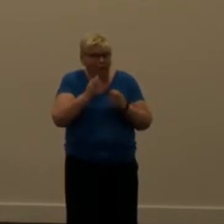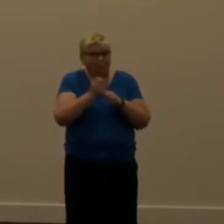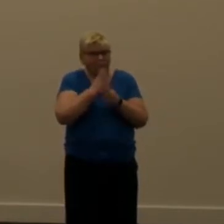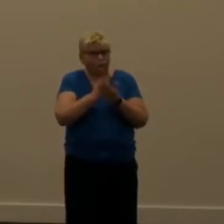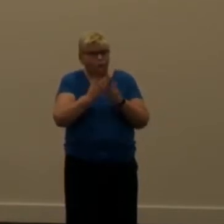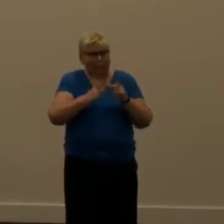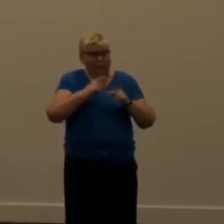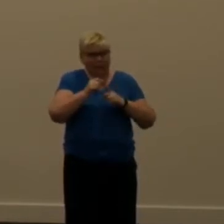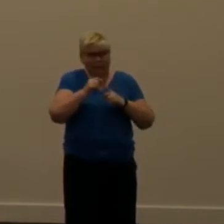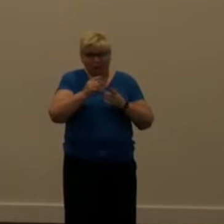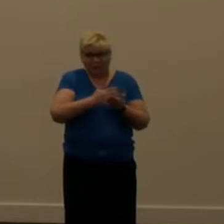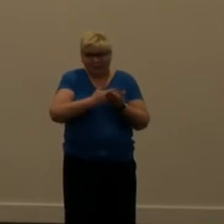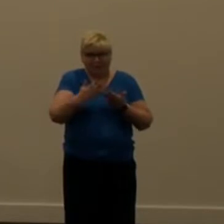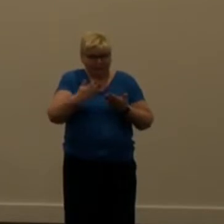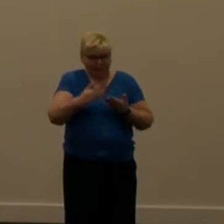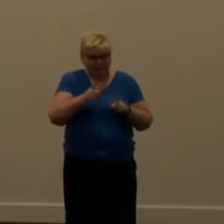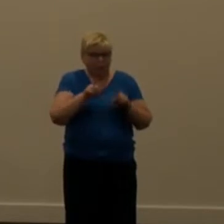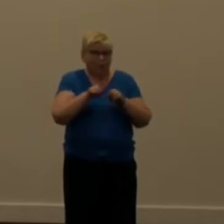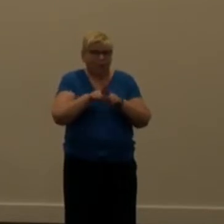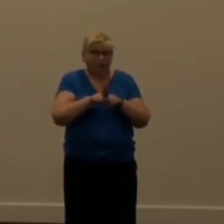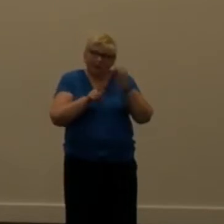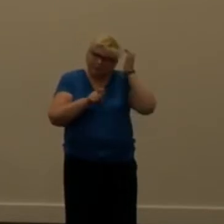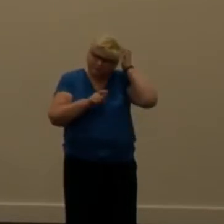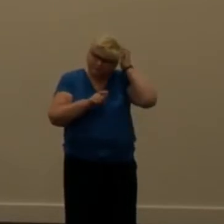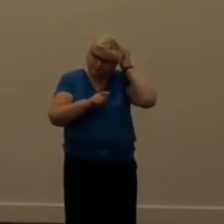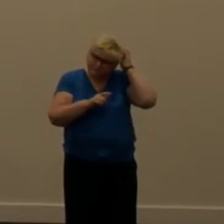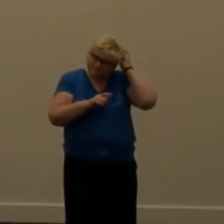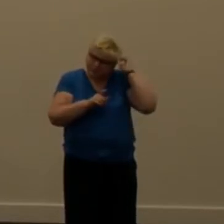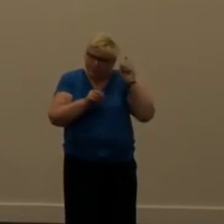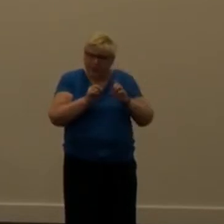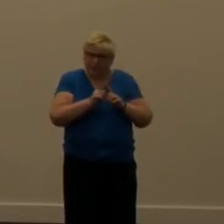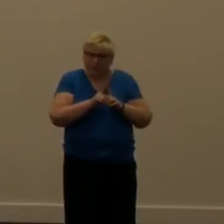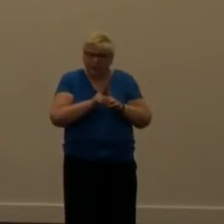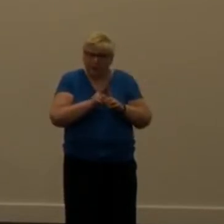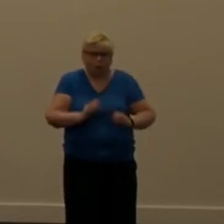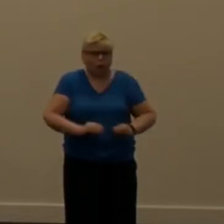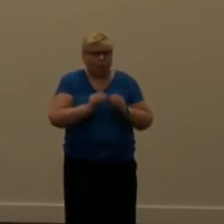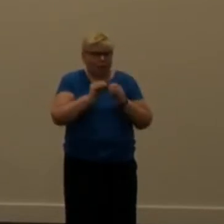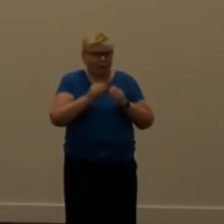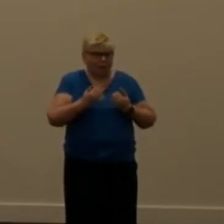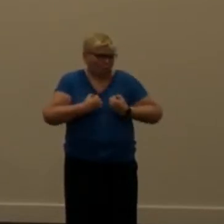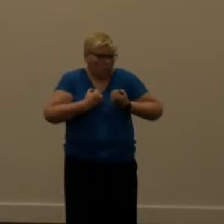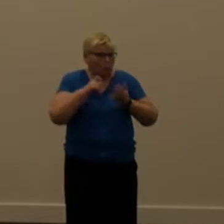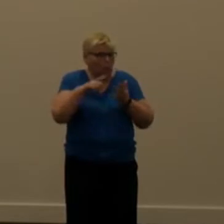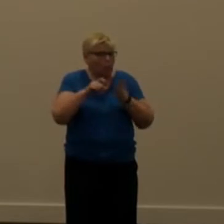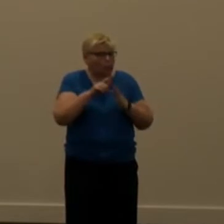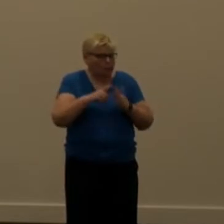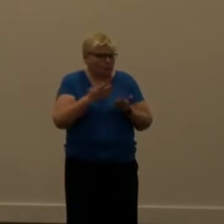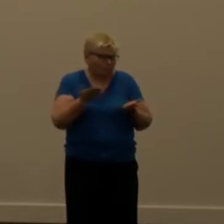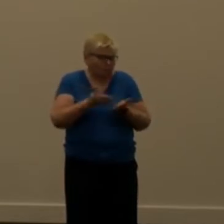is fully has no error. It's like you are compiling your code, let's say.